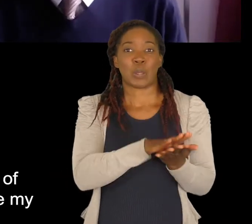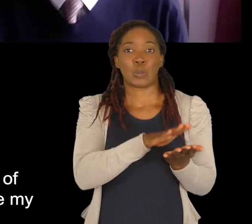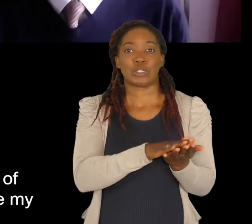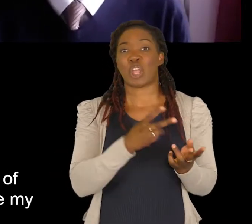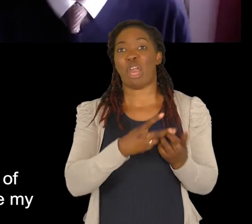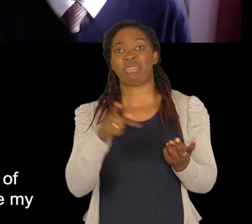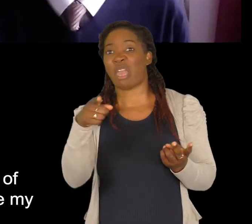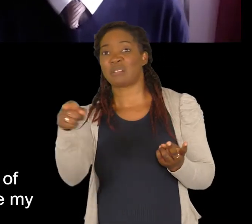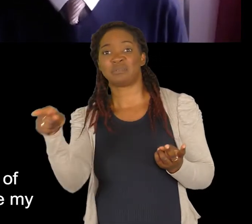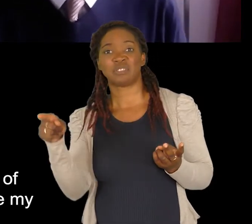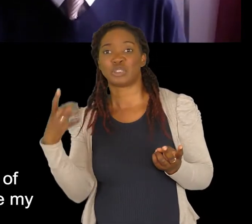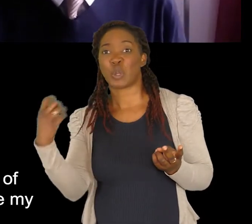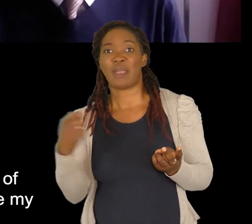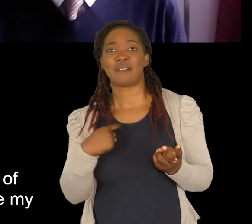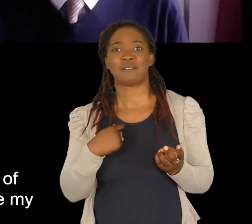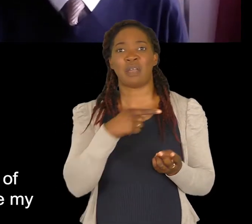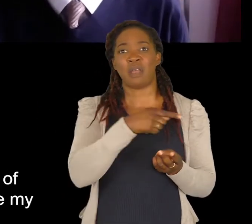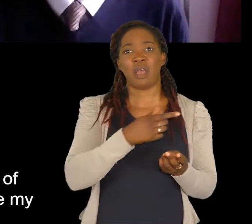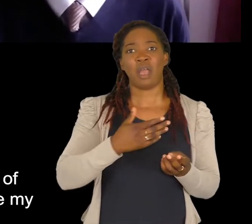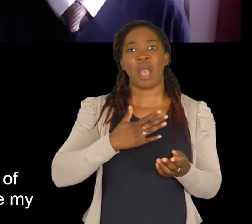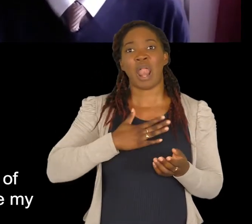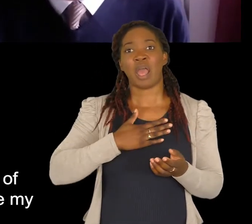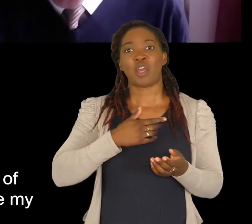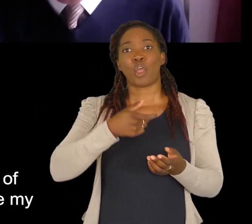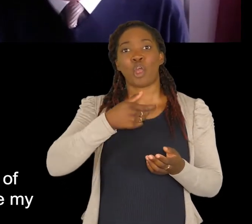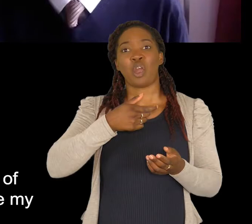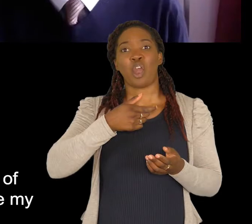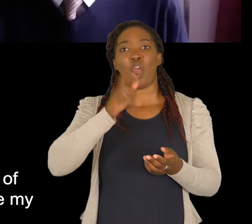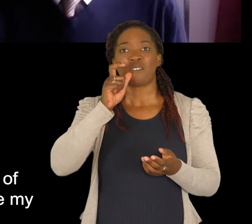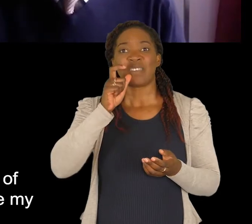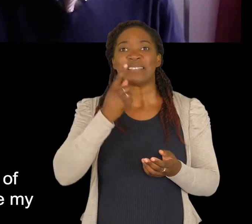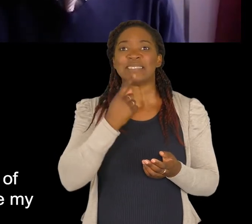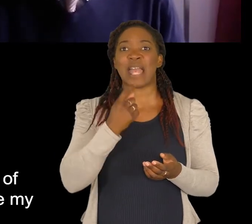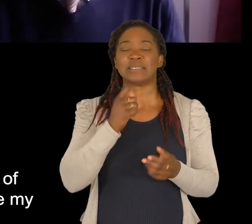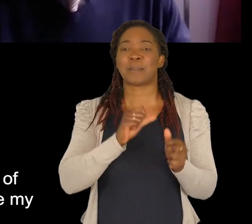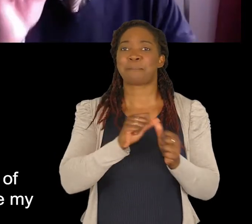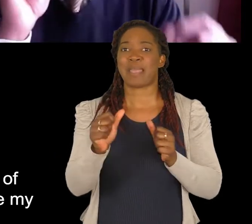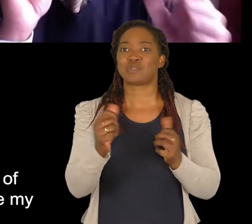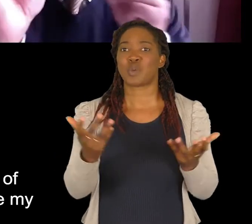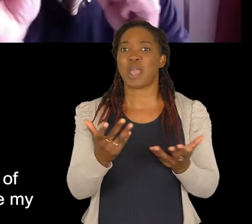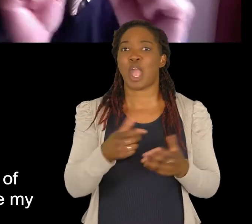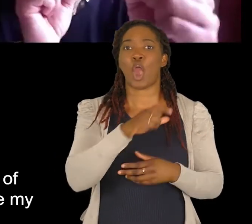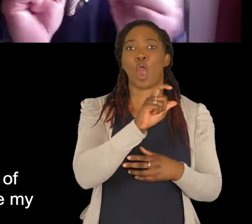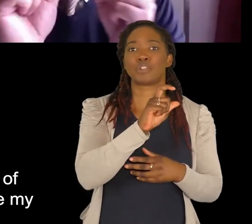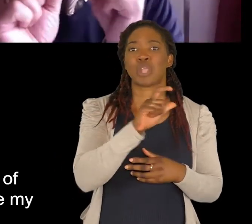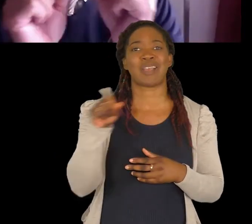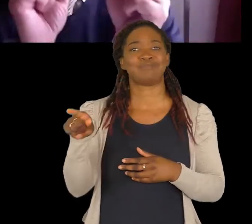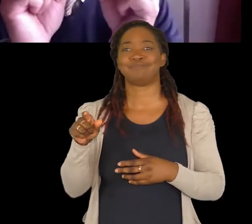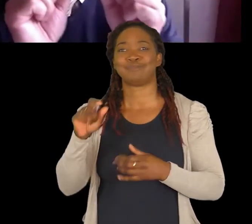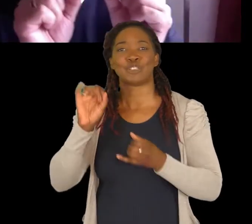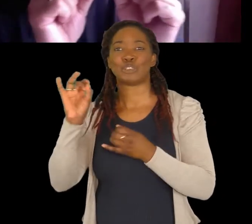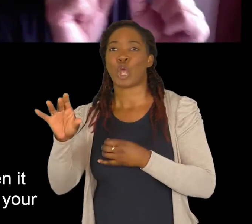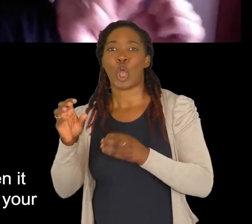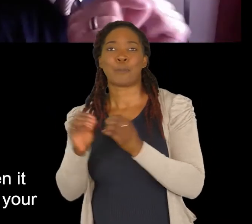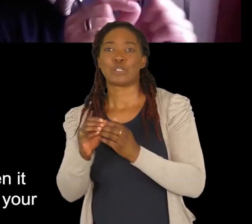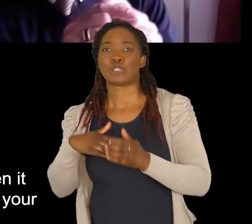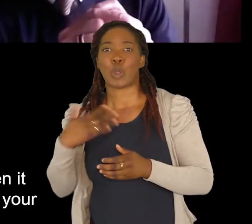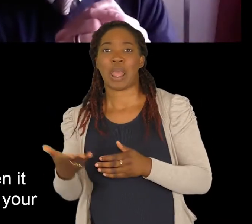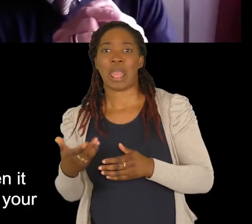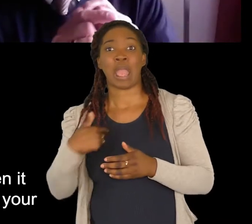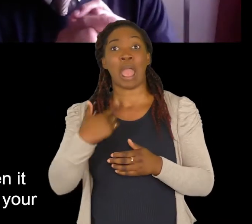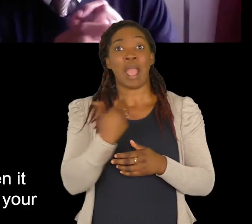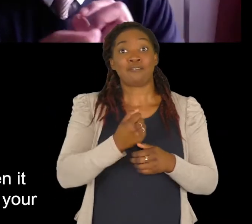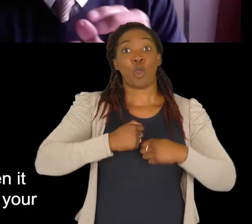ones. I know I prefer the taste of the coffee in Costa over Starbucks. So I've got my